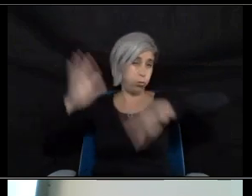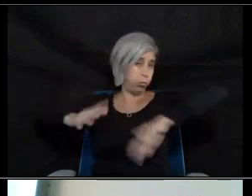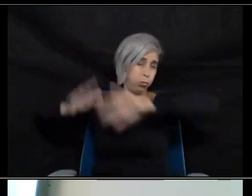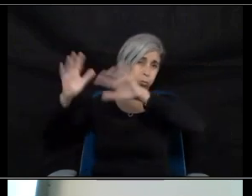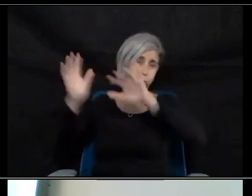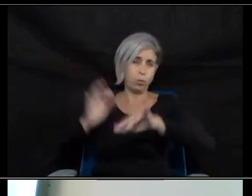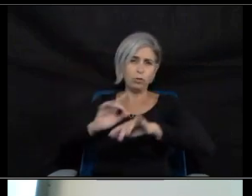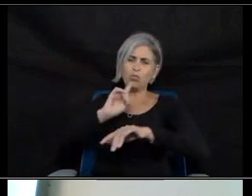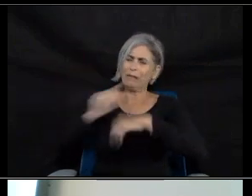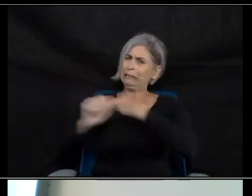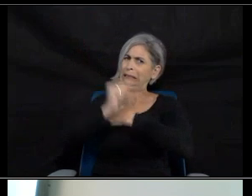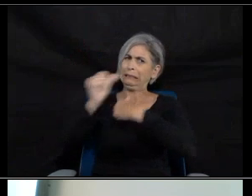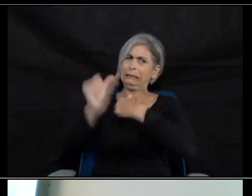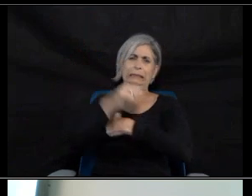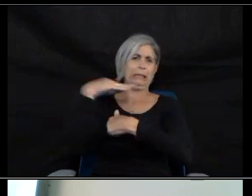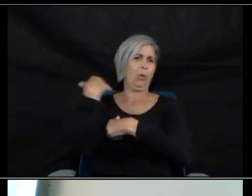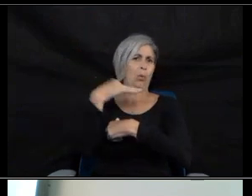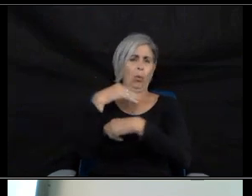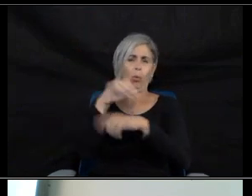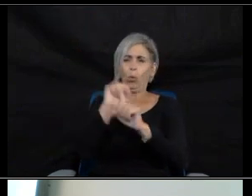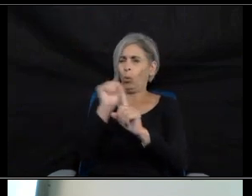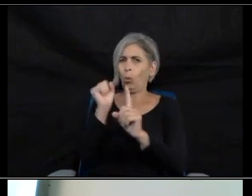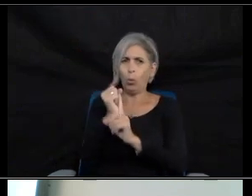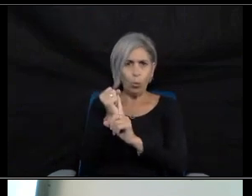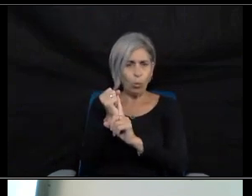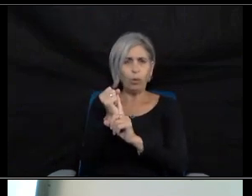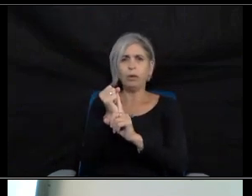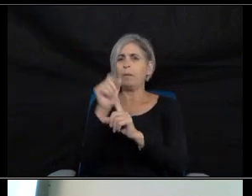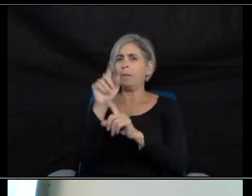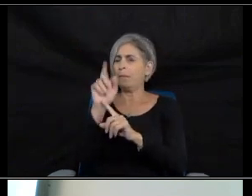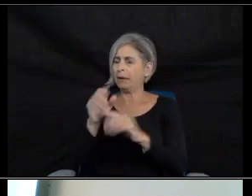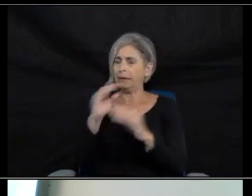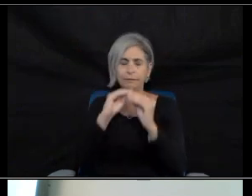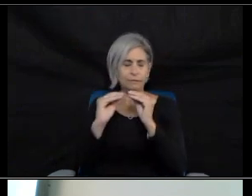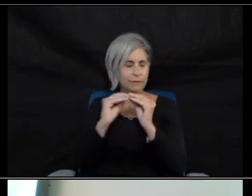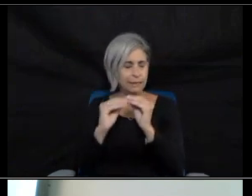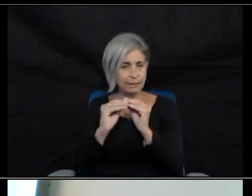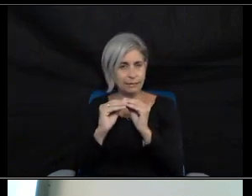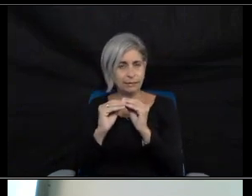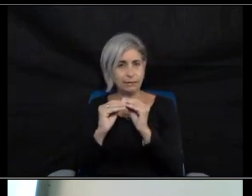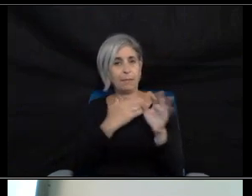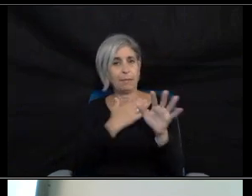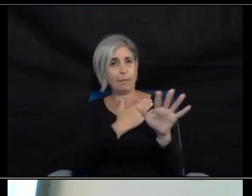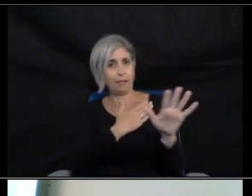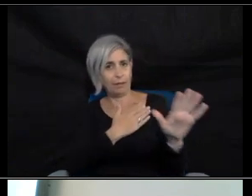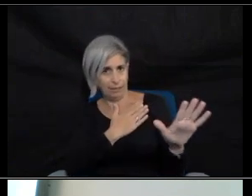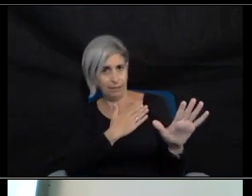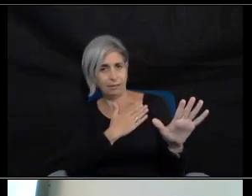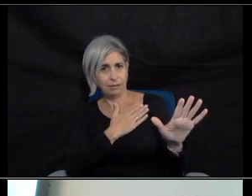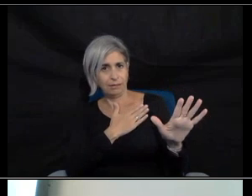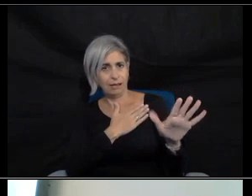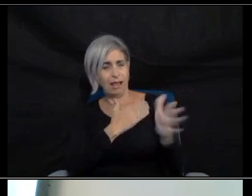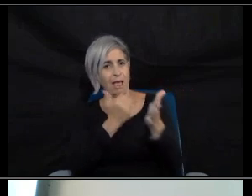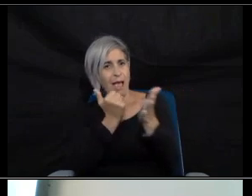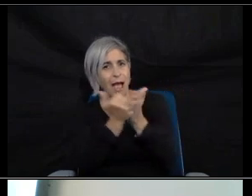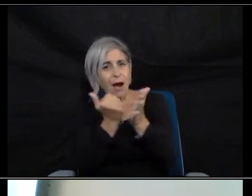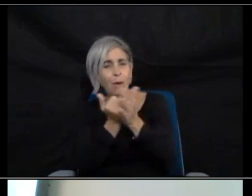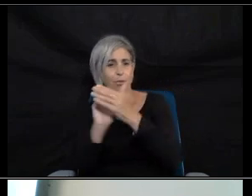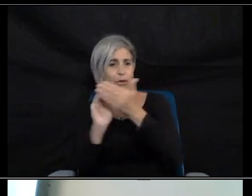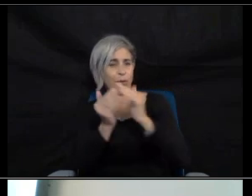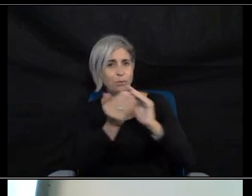it is a very dangerous situation that's compounding. Please give the underserved community